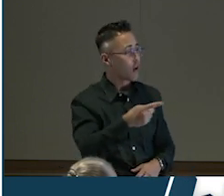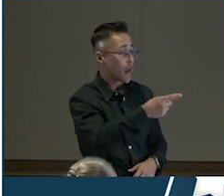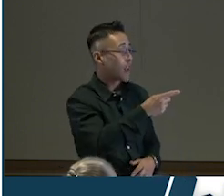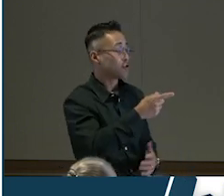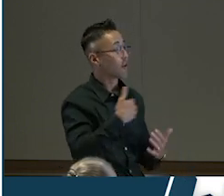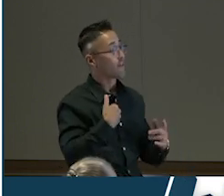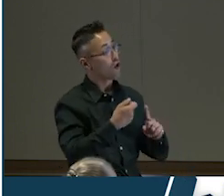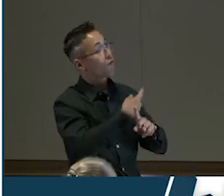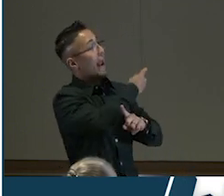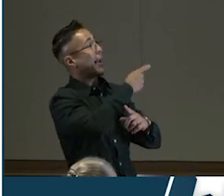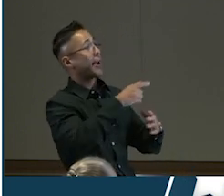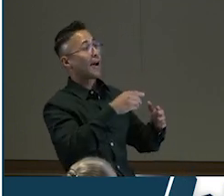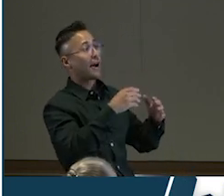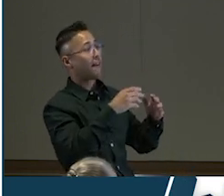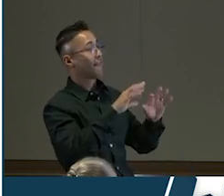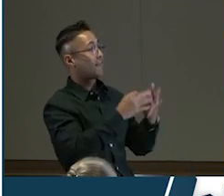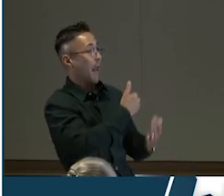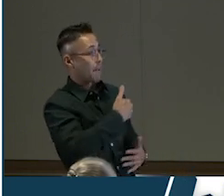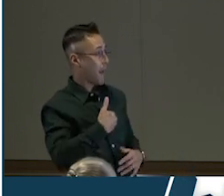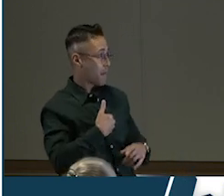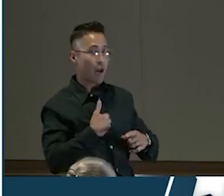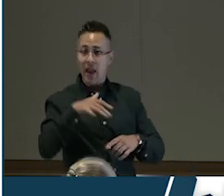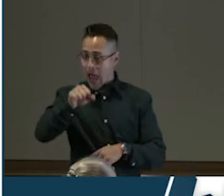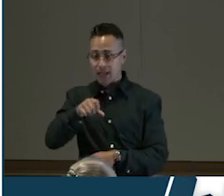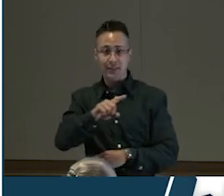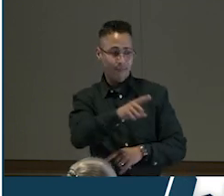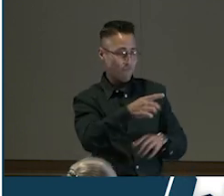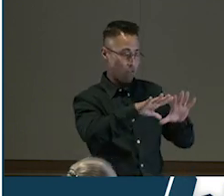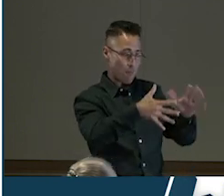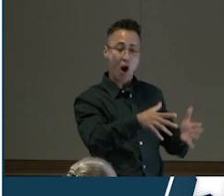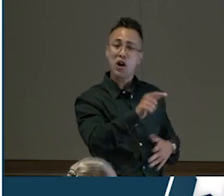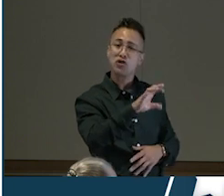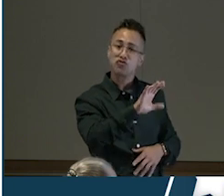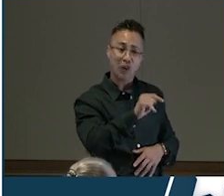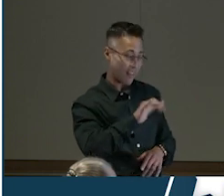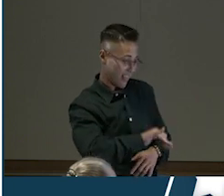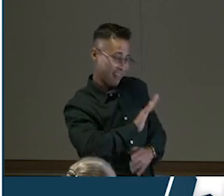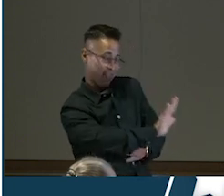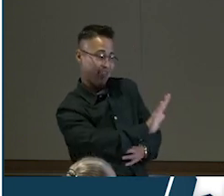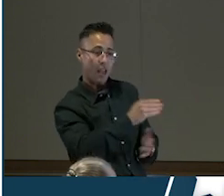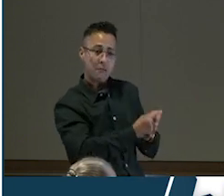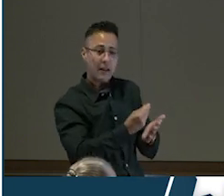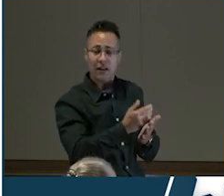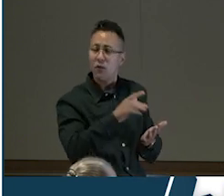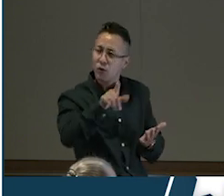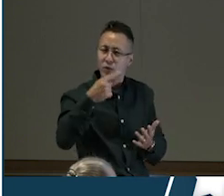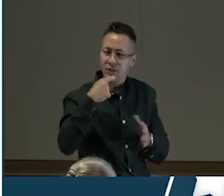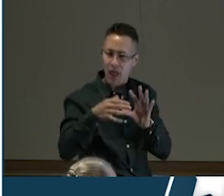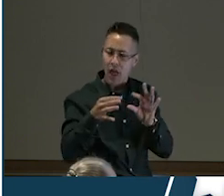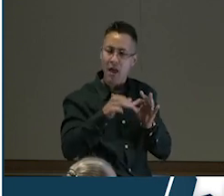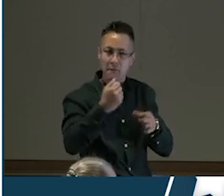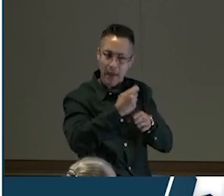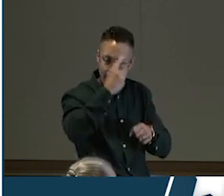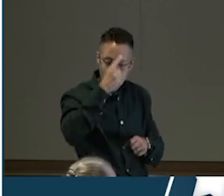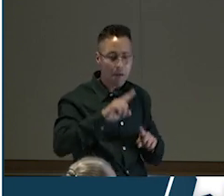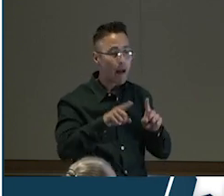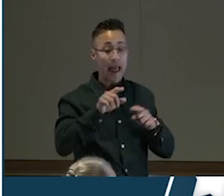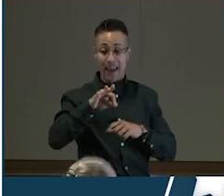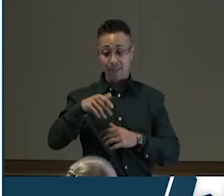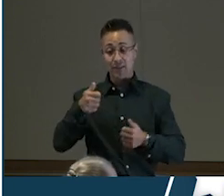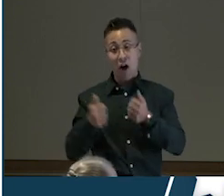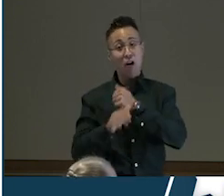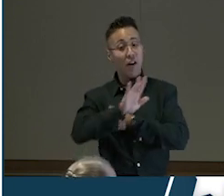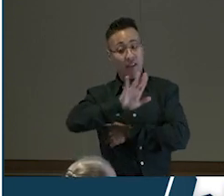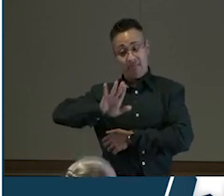you forgot about them. No, 100%. The first party trust, it's their money. So what you're saying logically makes sense that way. I just got to see that once it was in their name, I'm pretty